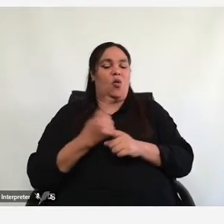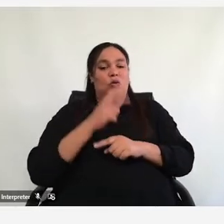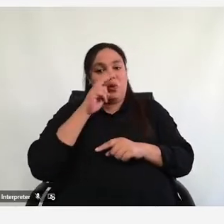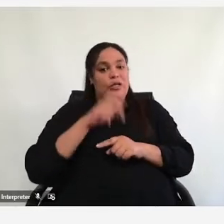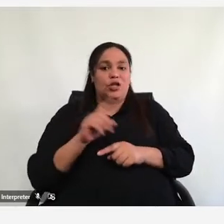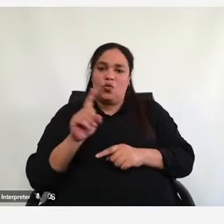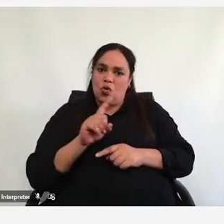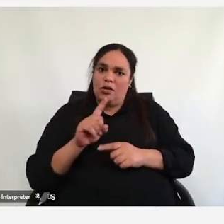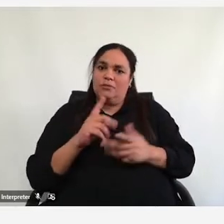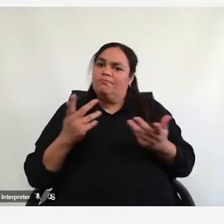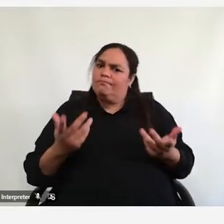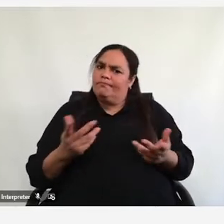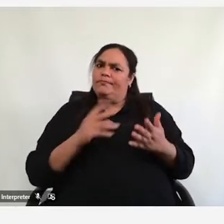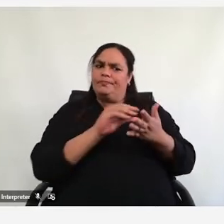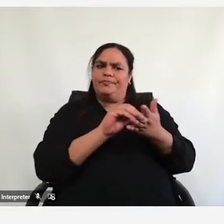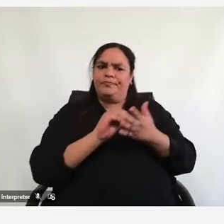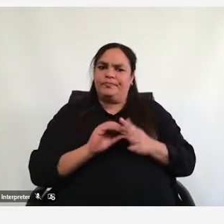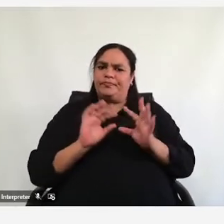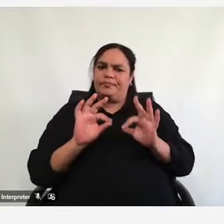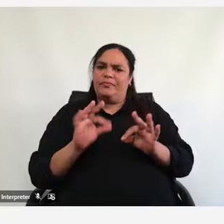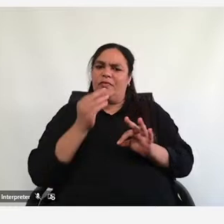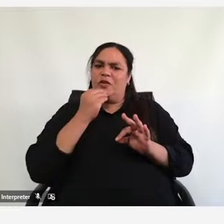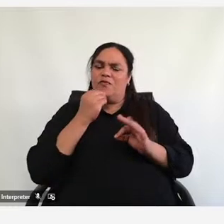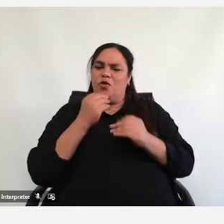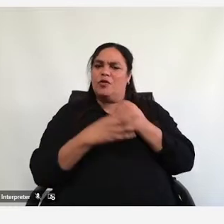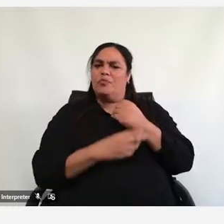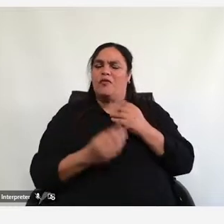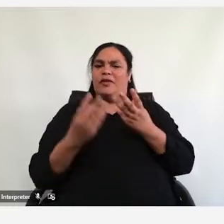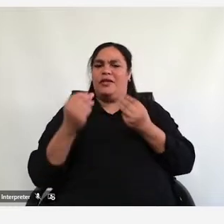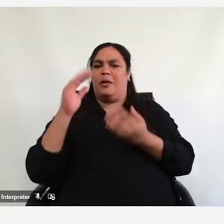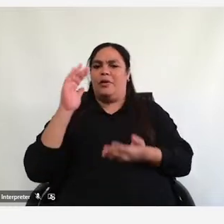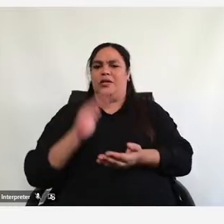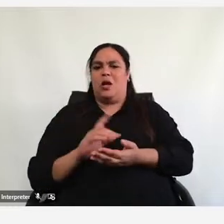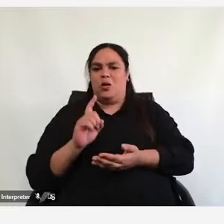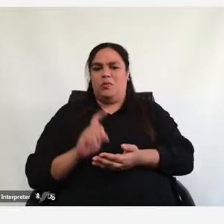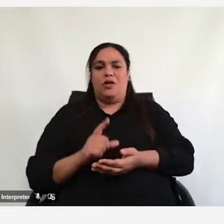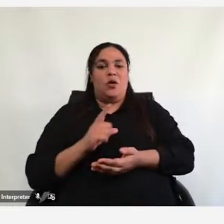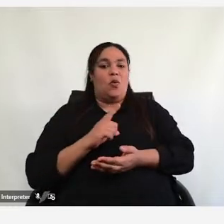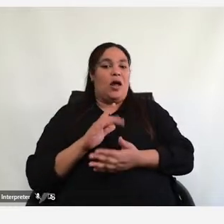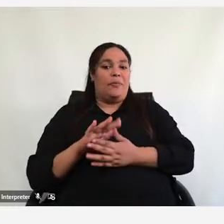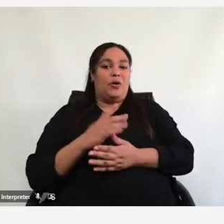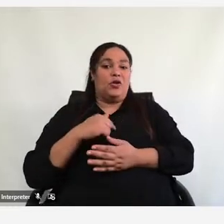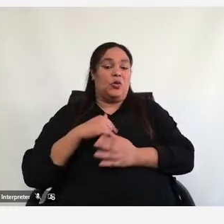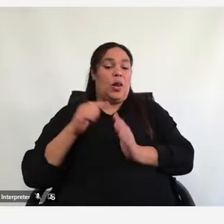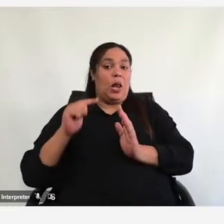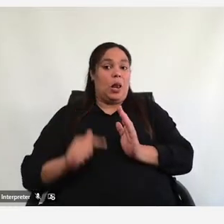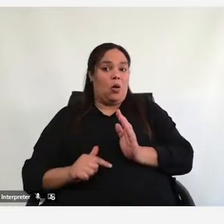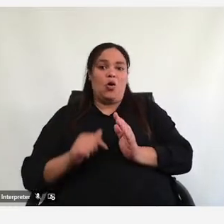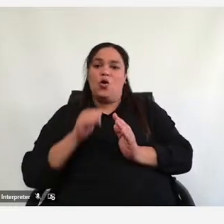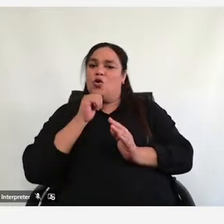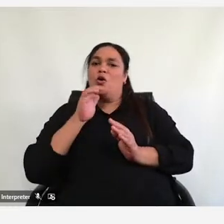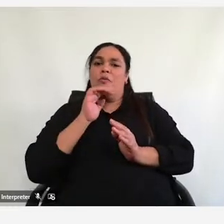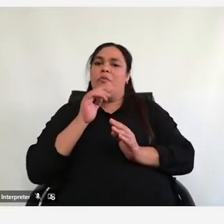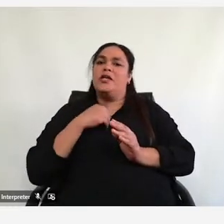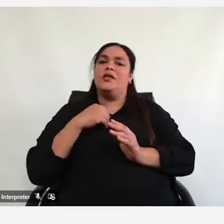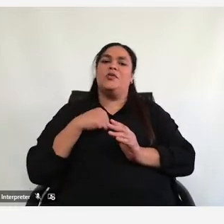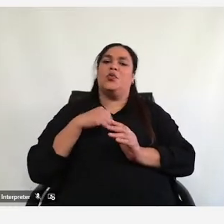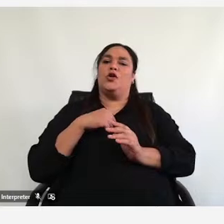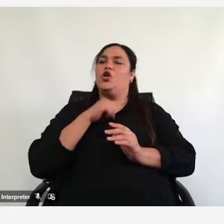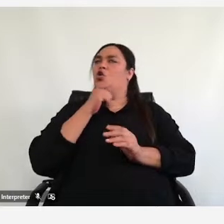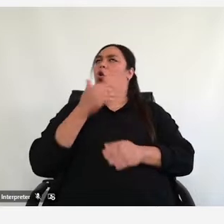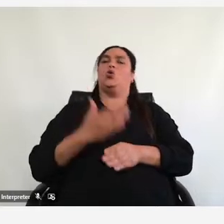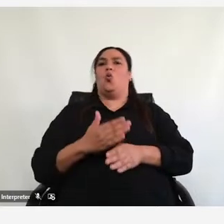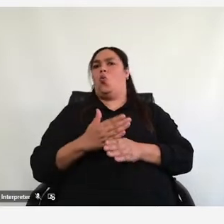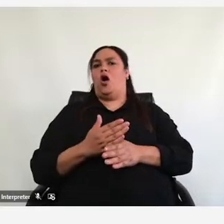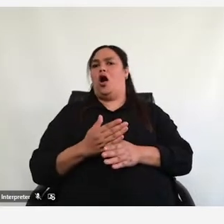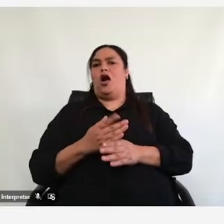to bring that food poverty figures down. Just because we are the lowest does not mean we're going to not work to